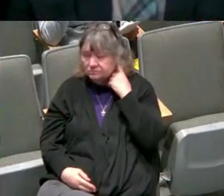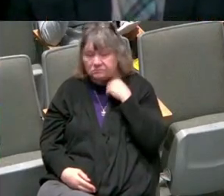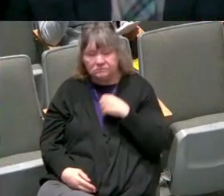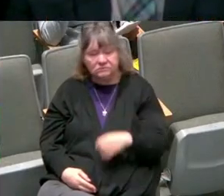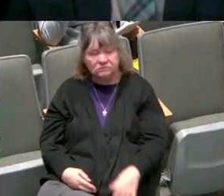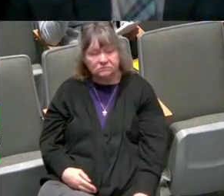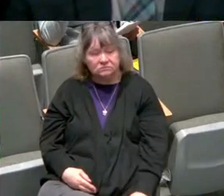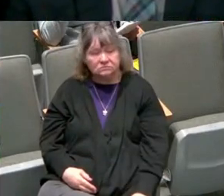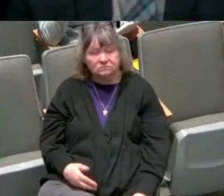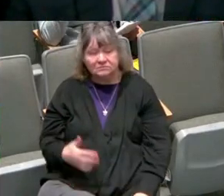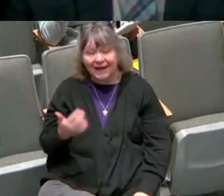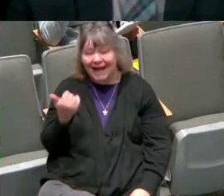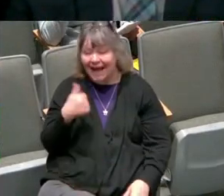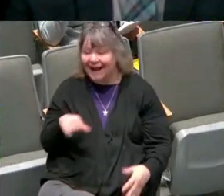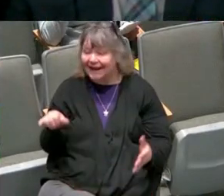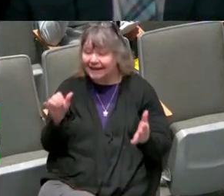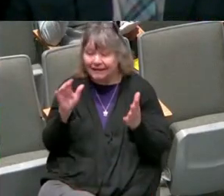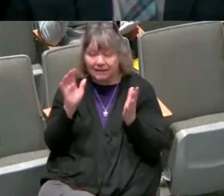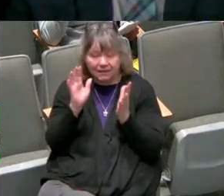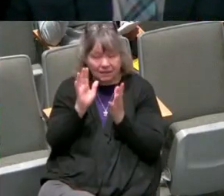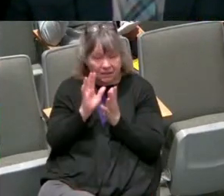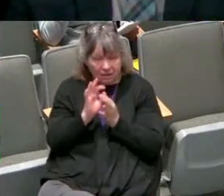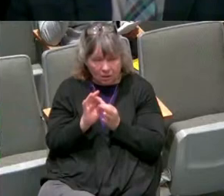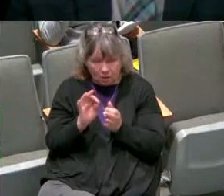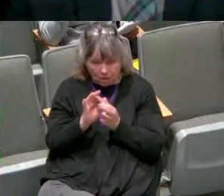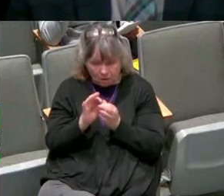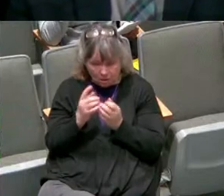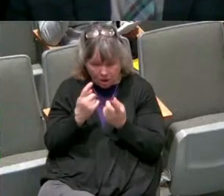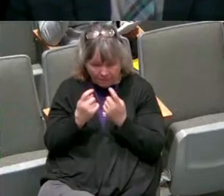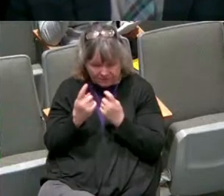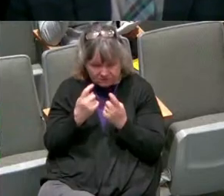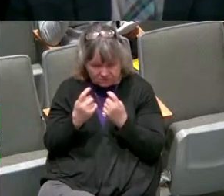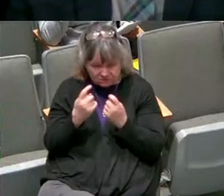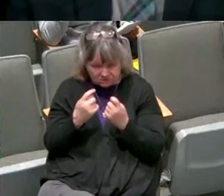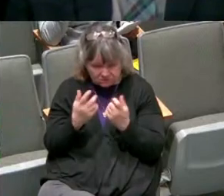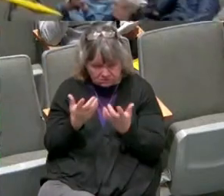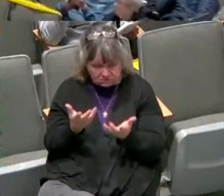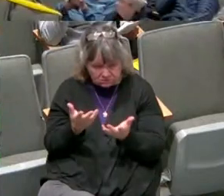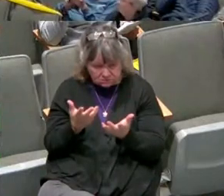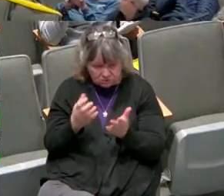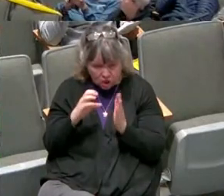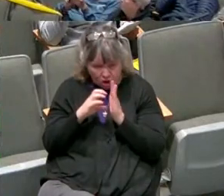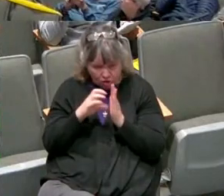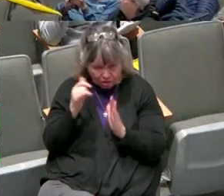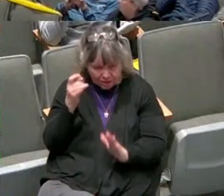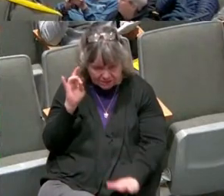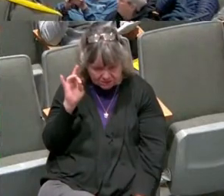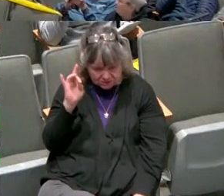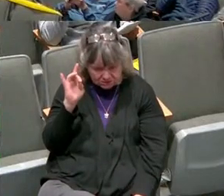okay does anyone have any any questions about article 18